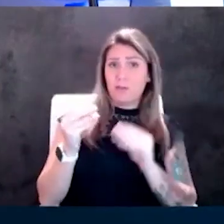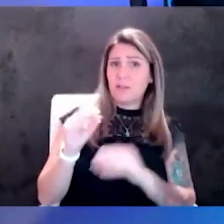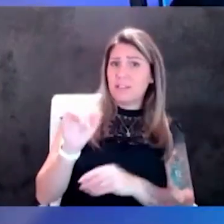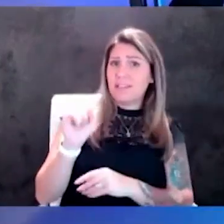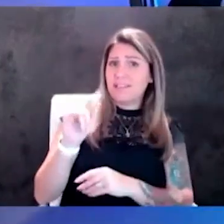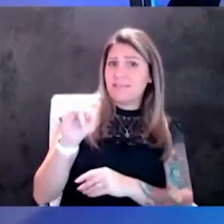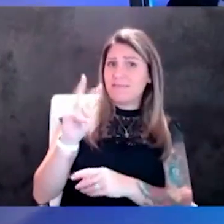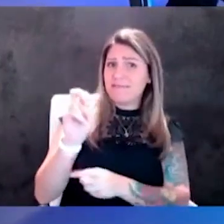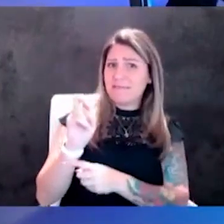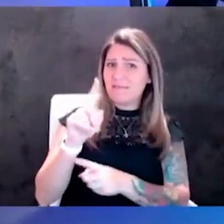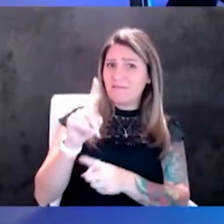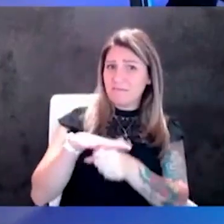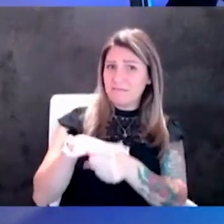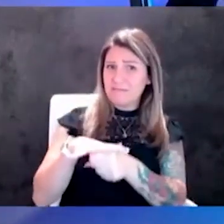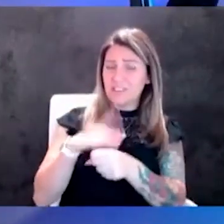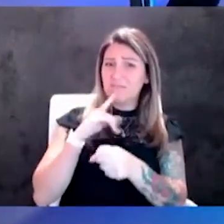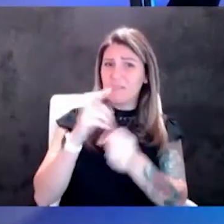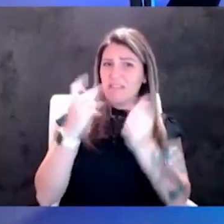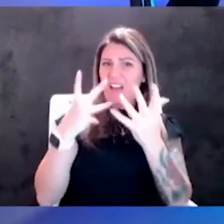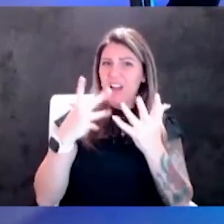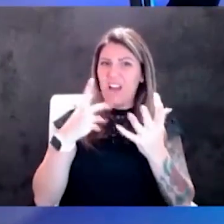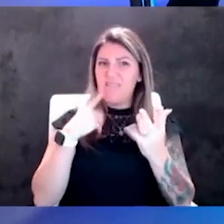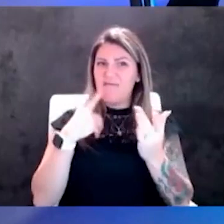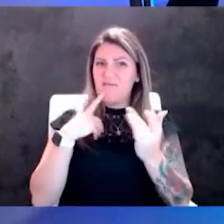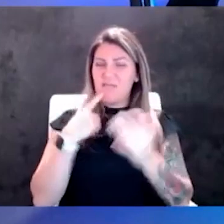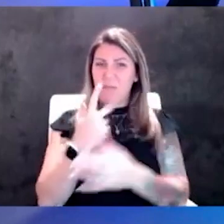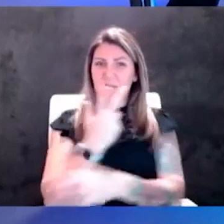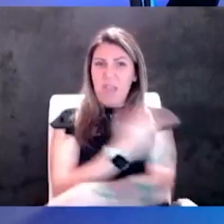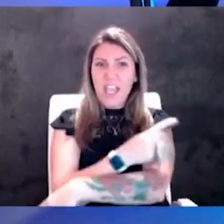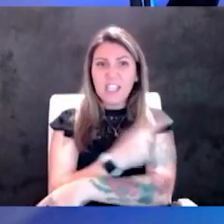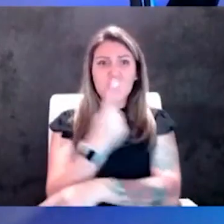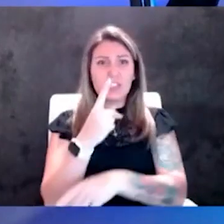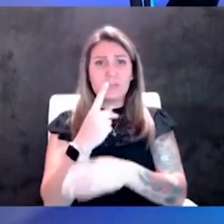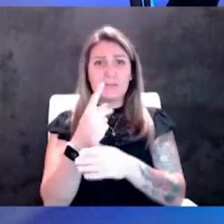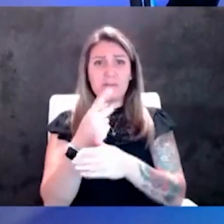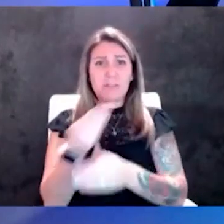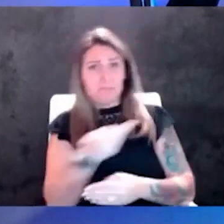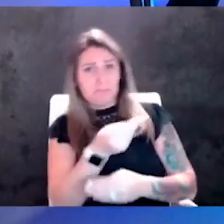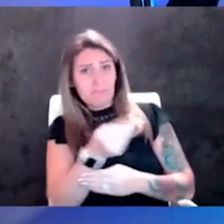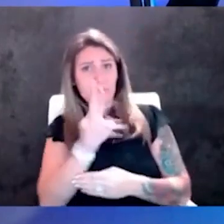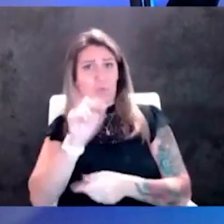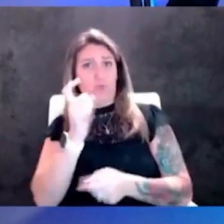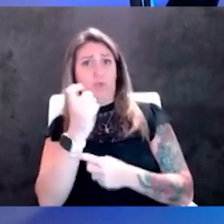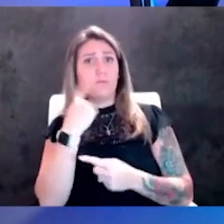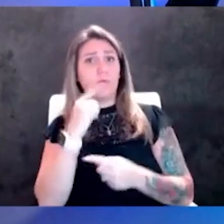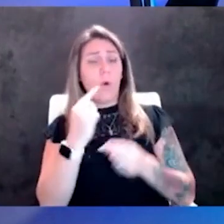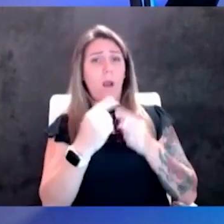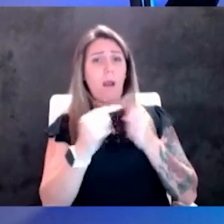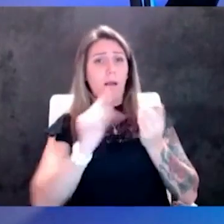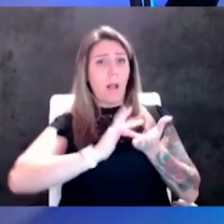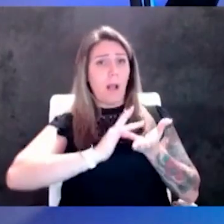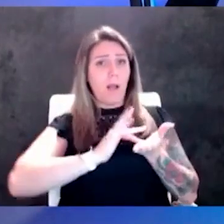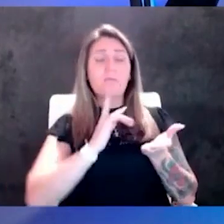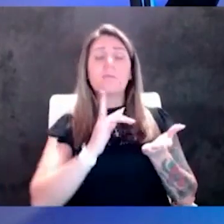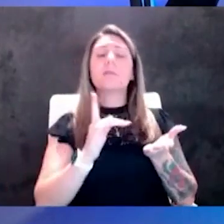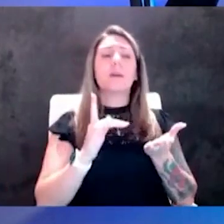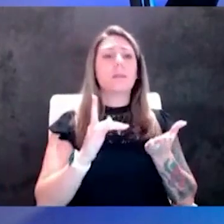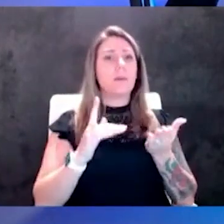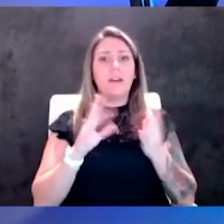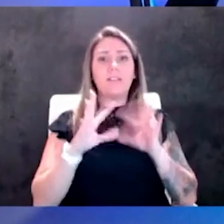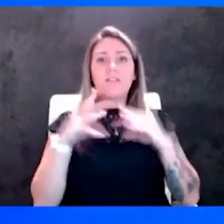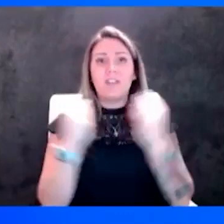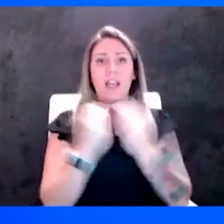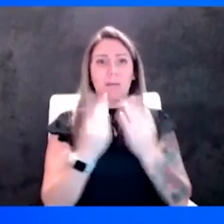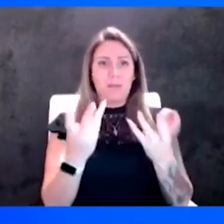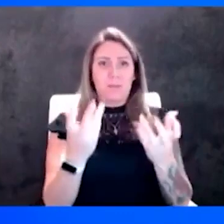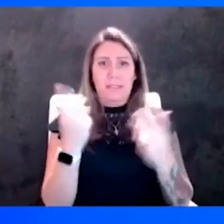lot of antibiotics with young children especially? I think there are times when families just want something fixed. I mean, you hear the story.